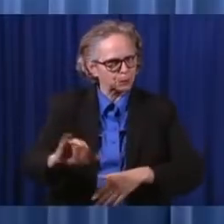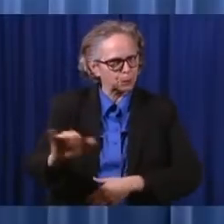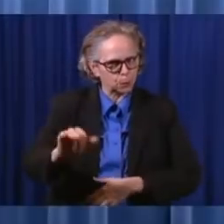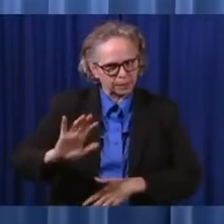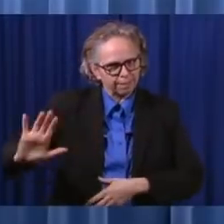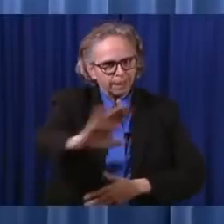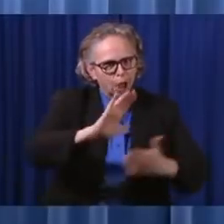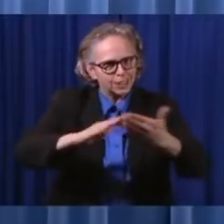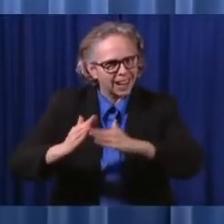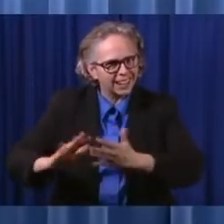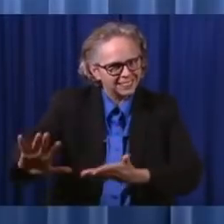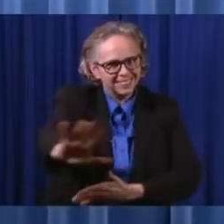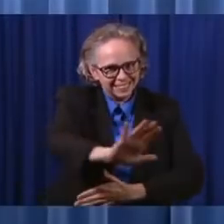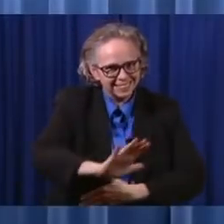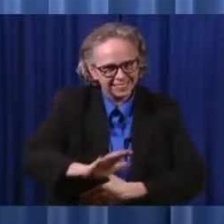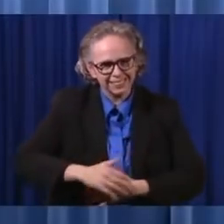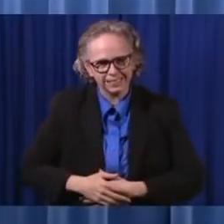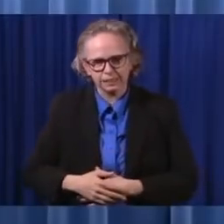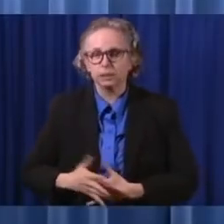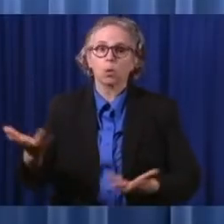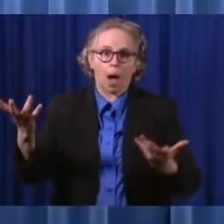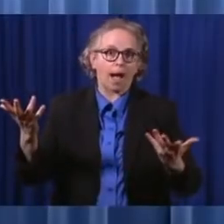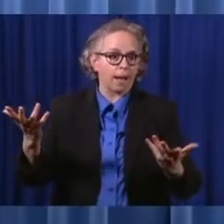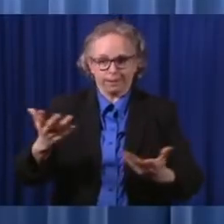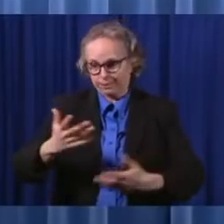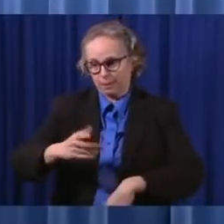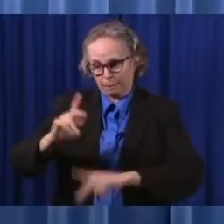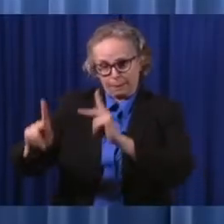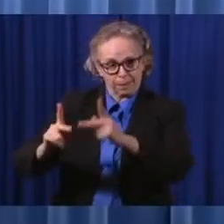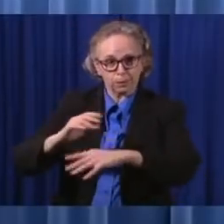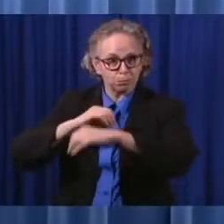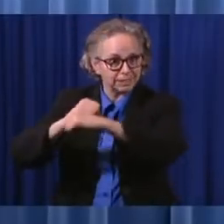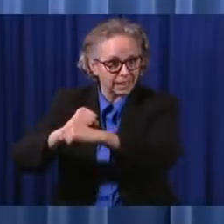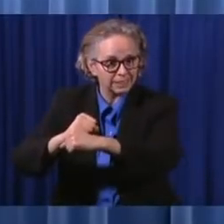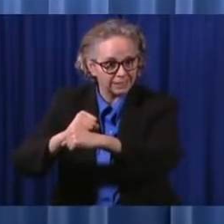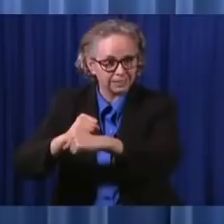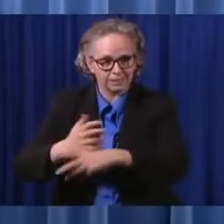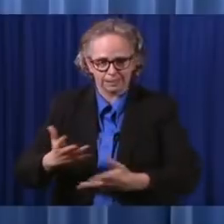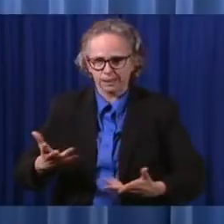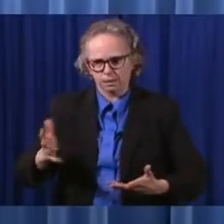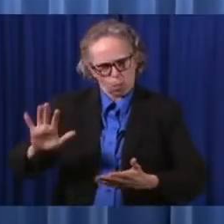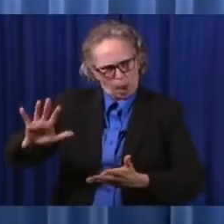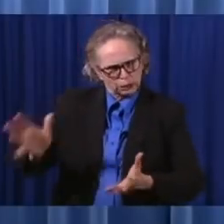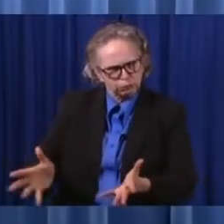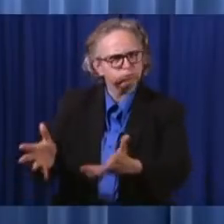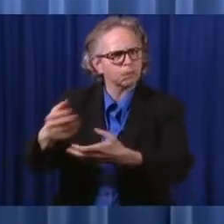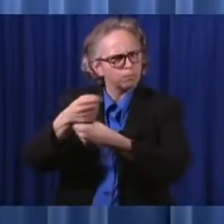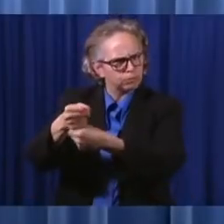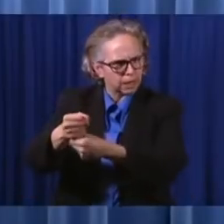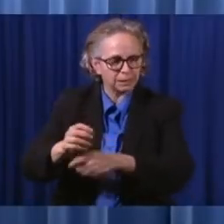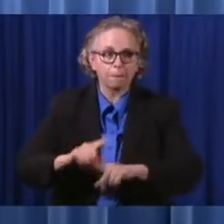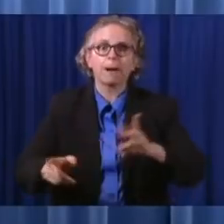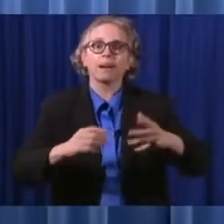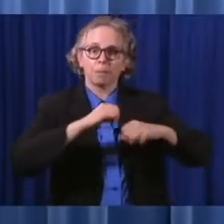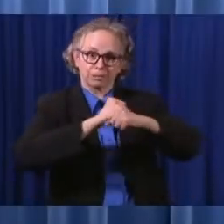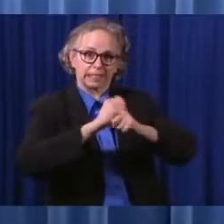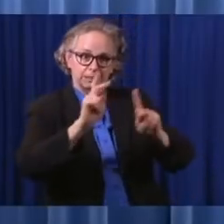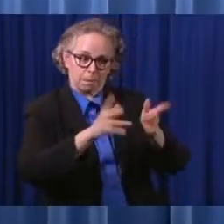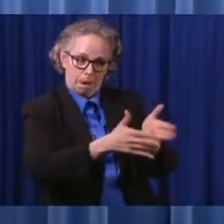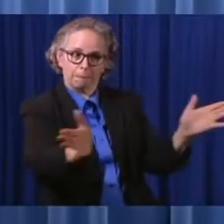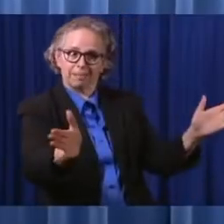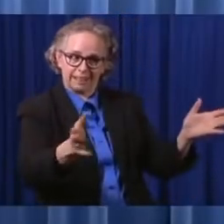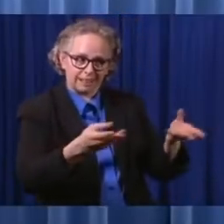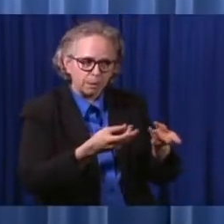going over the line, but at the same time trying to protect the public and get that